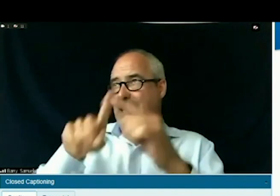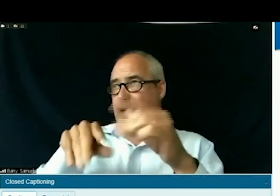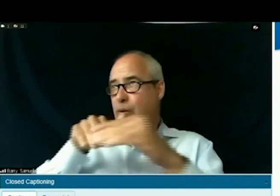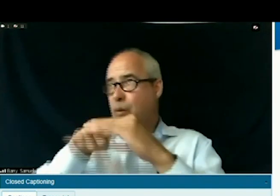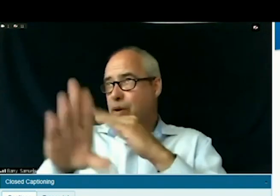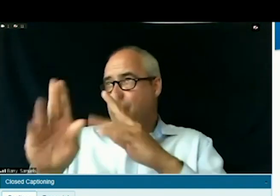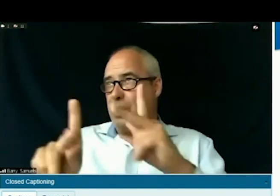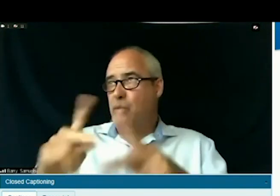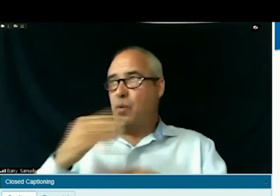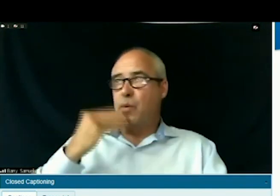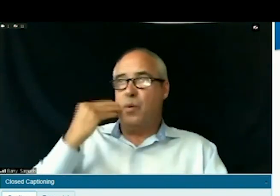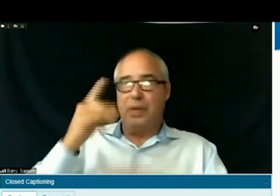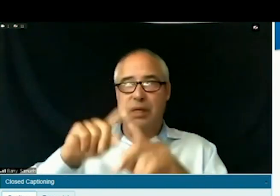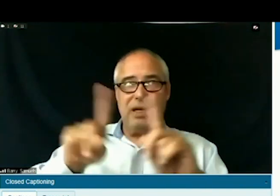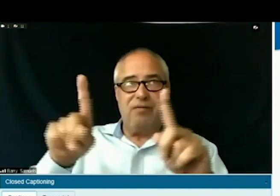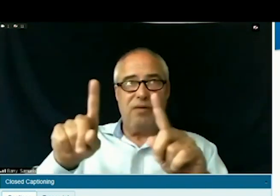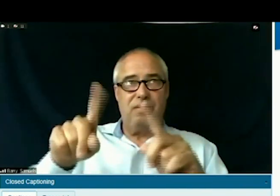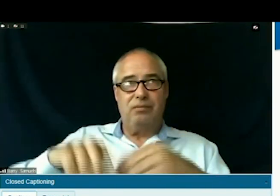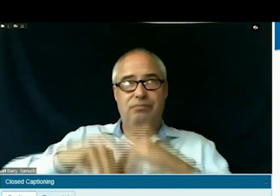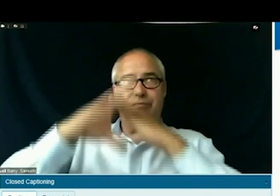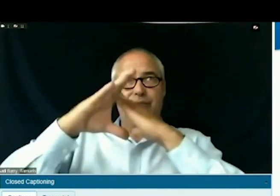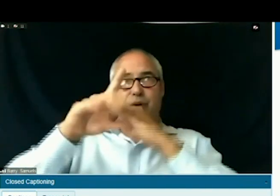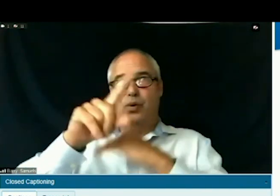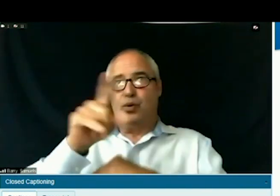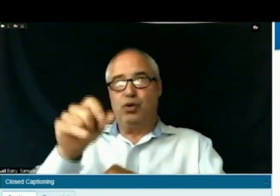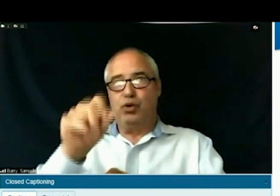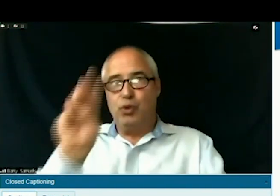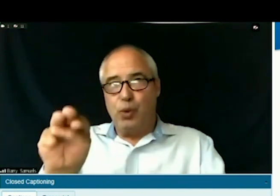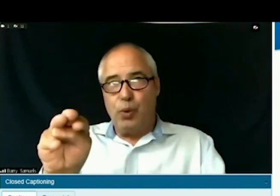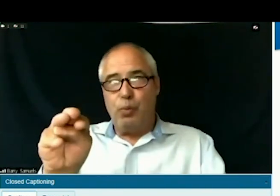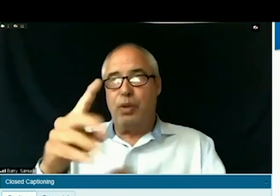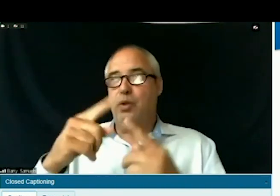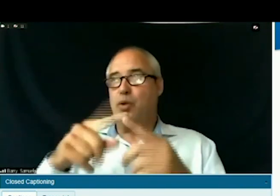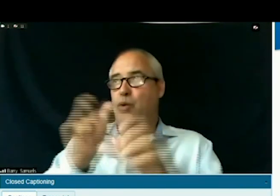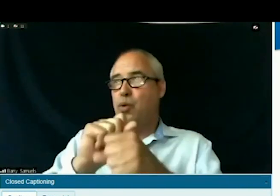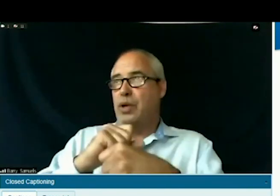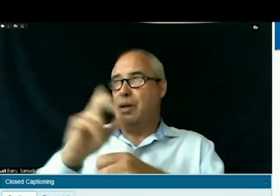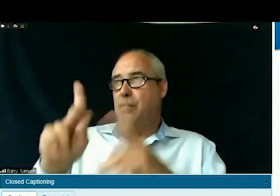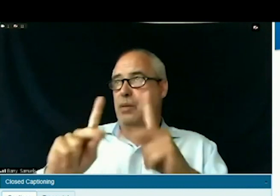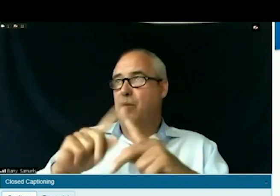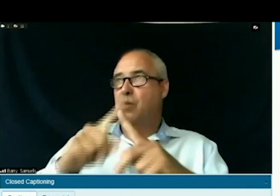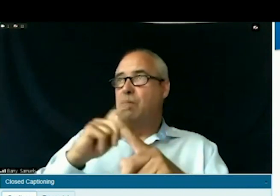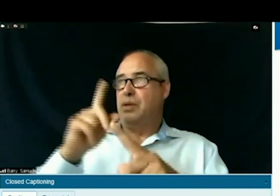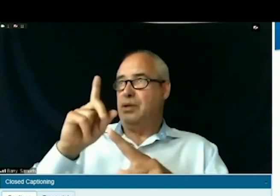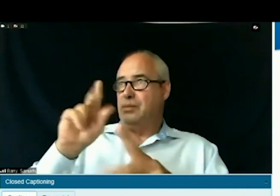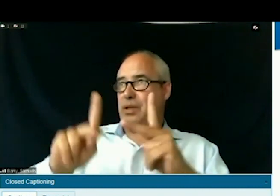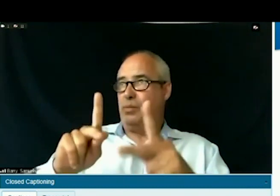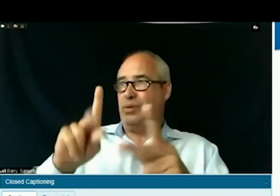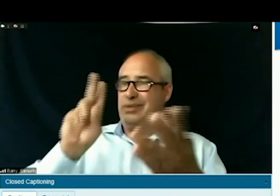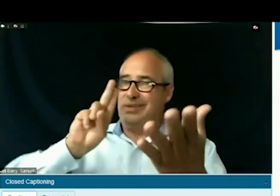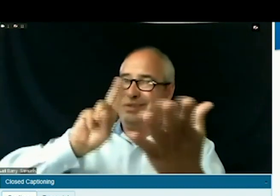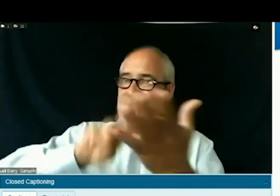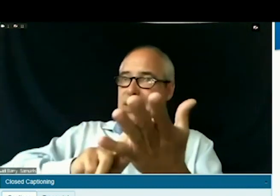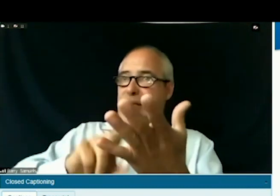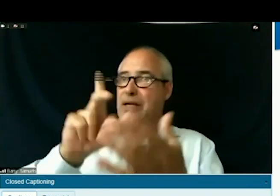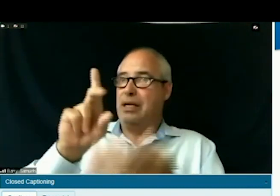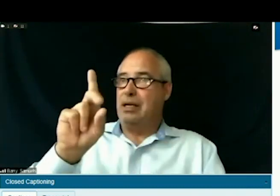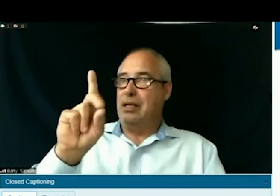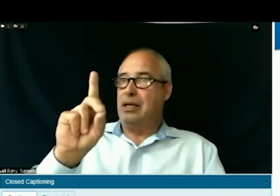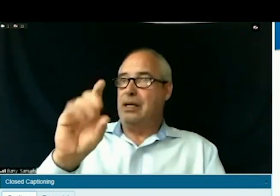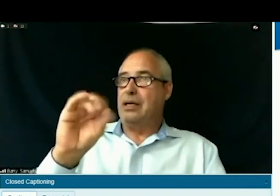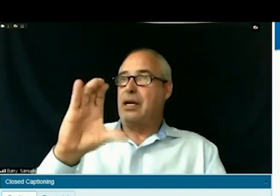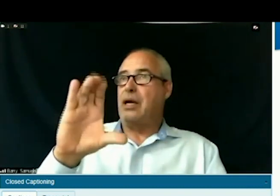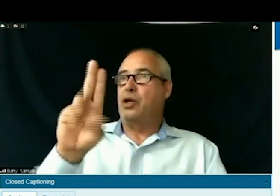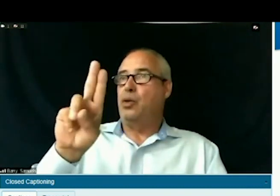different platforms like Zoom, and, create ways for people to sign in DocuSign, and we need to engage people more